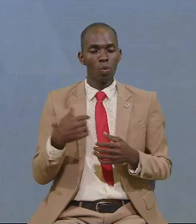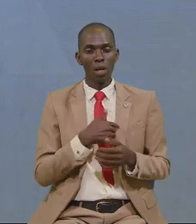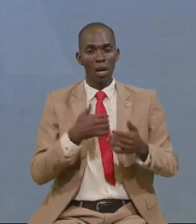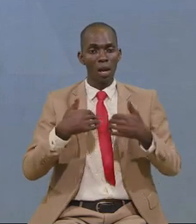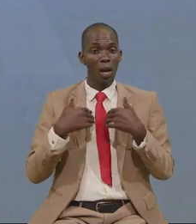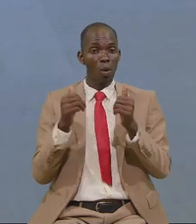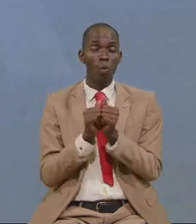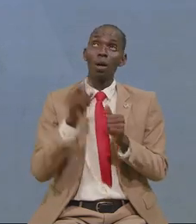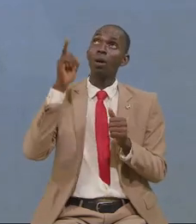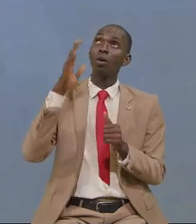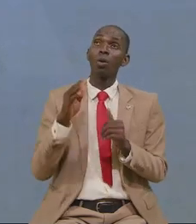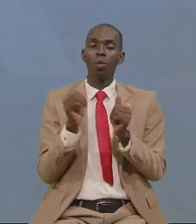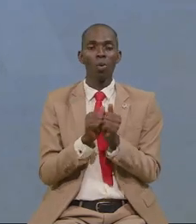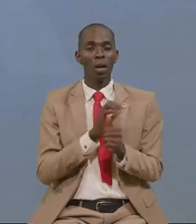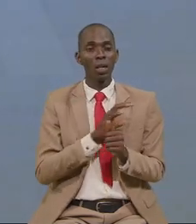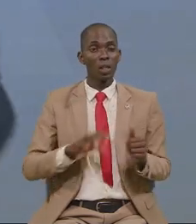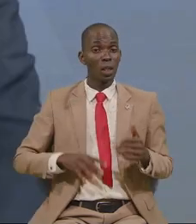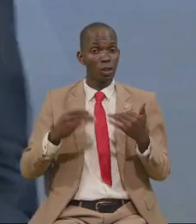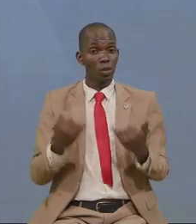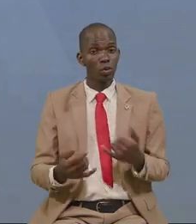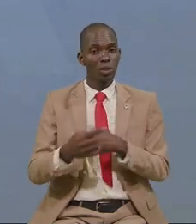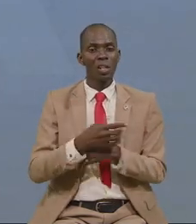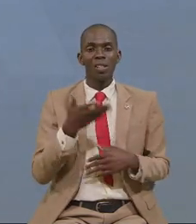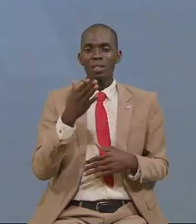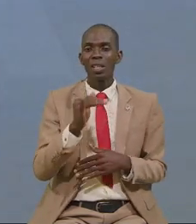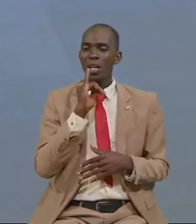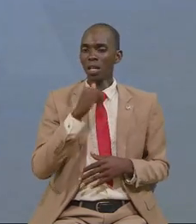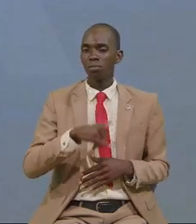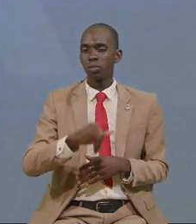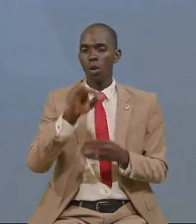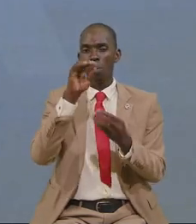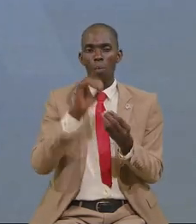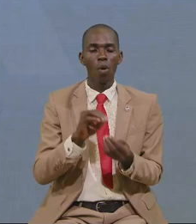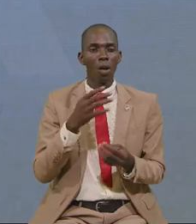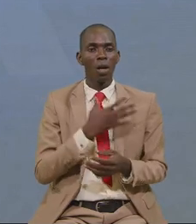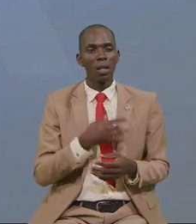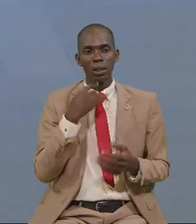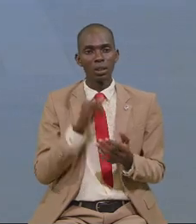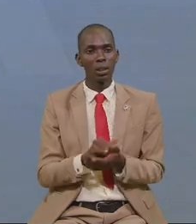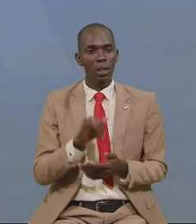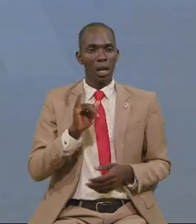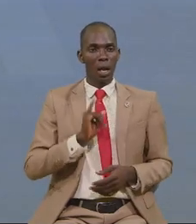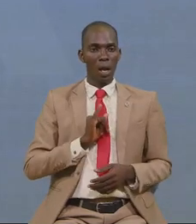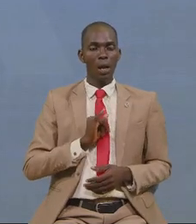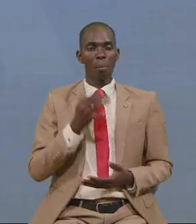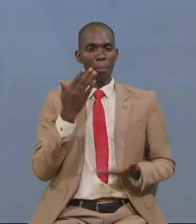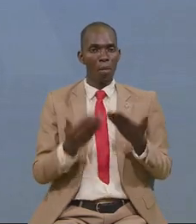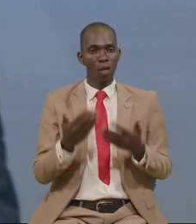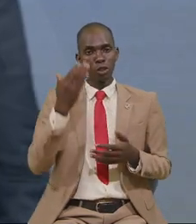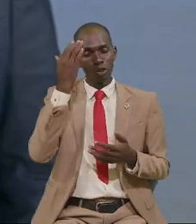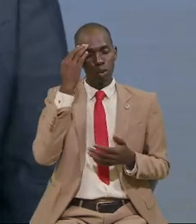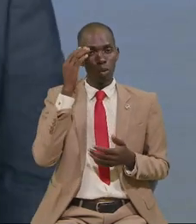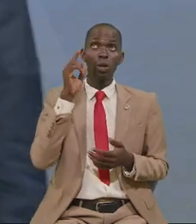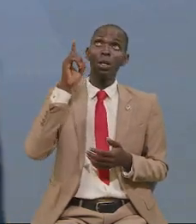with Christ today, there is still more. And so he said that I may know him and the